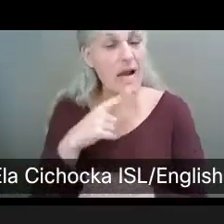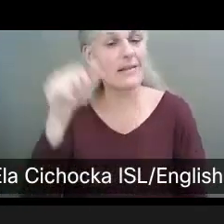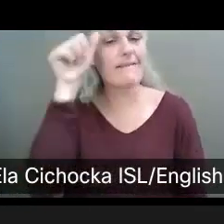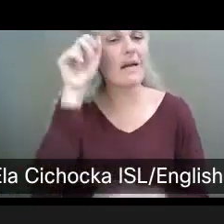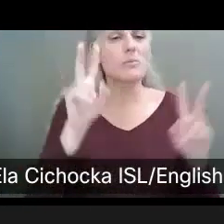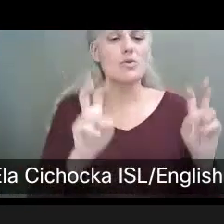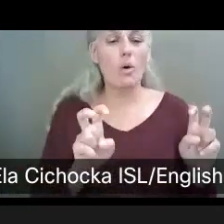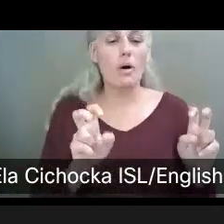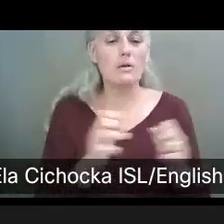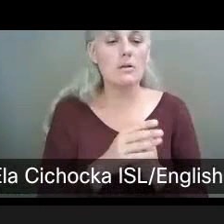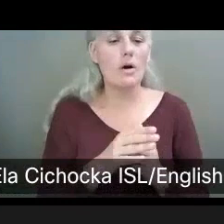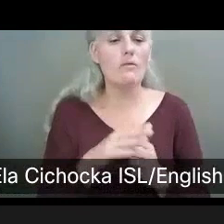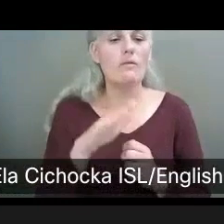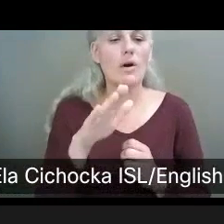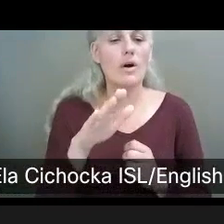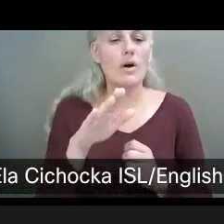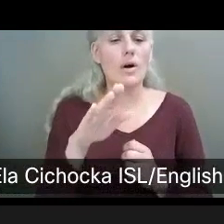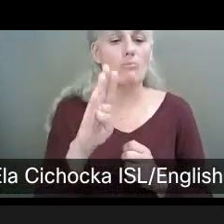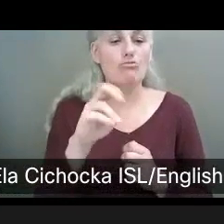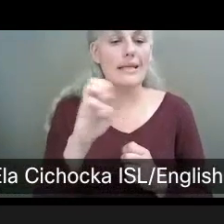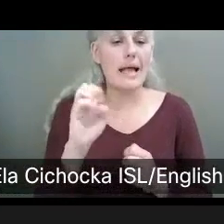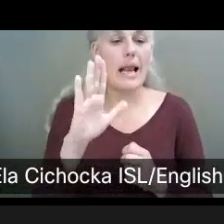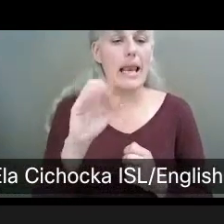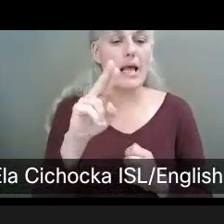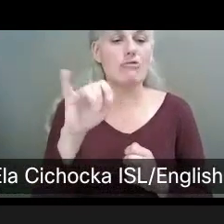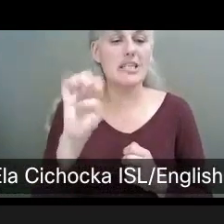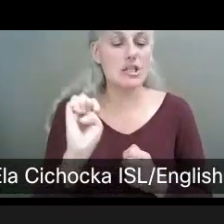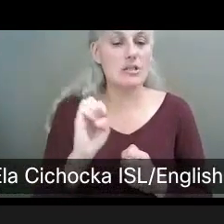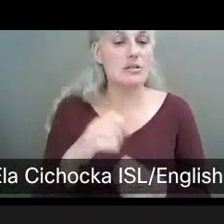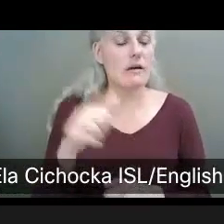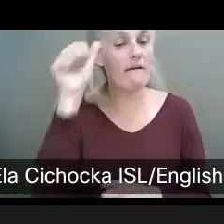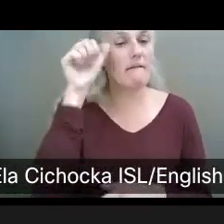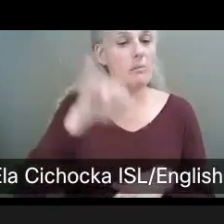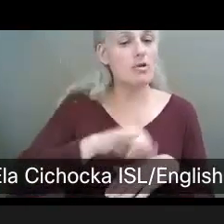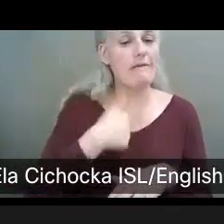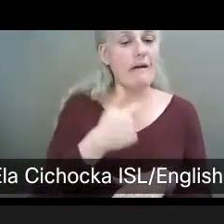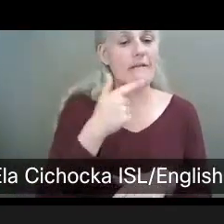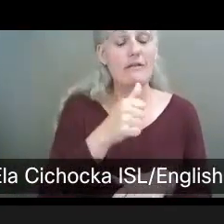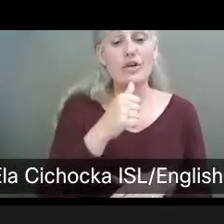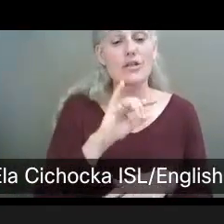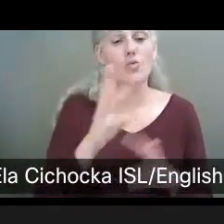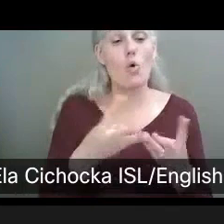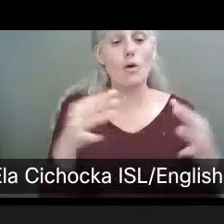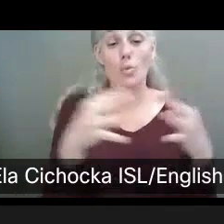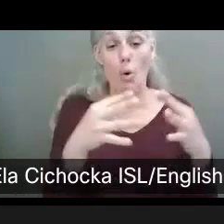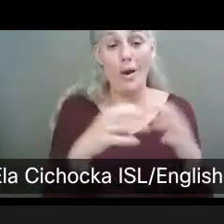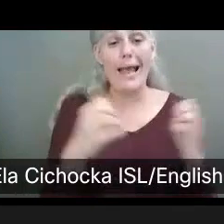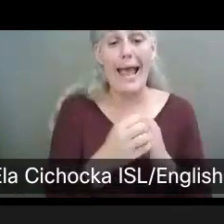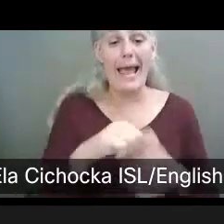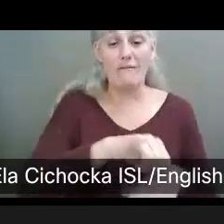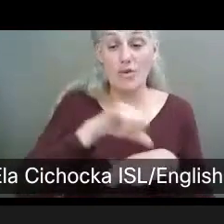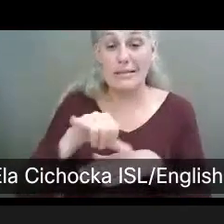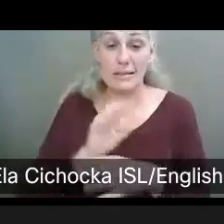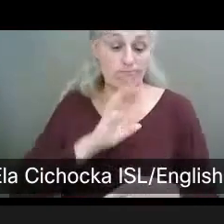of René Lariche, who is a famous surgeon from the First World War mainly. He said, every surgeon carries